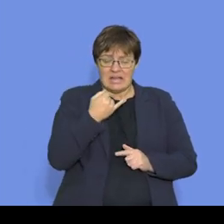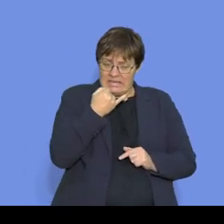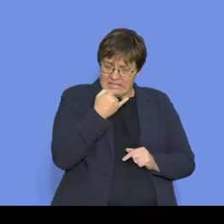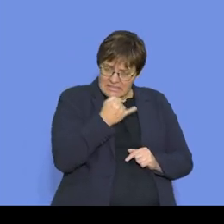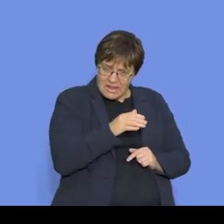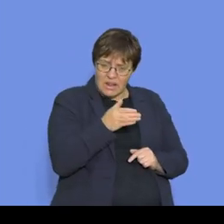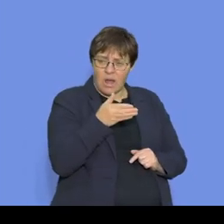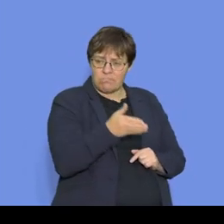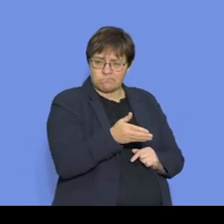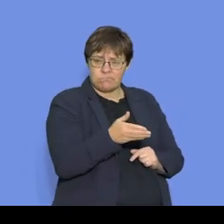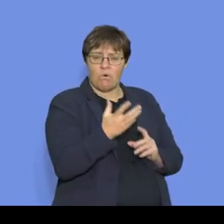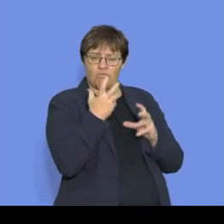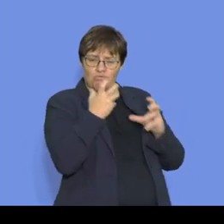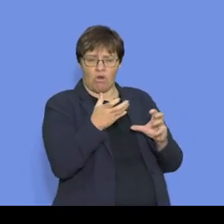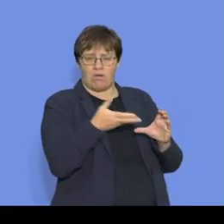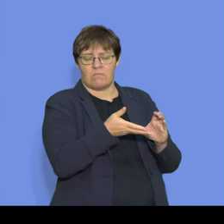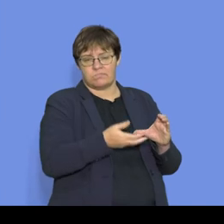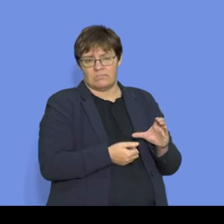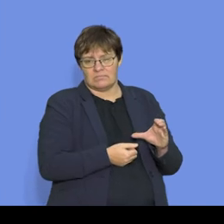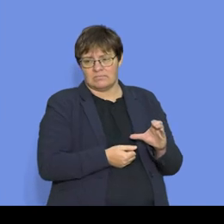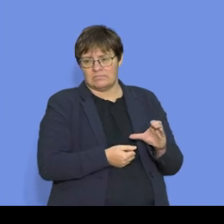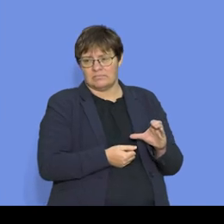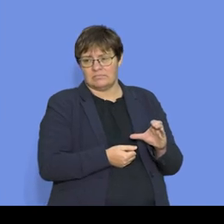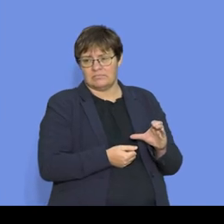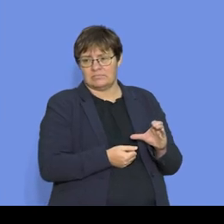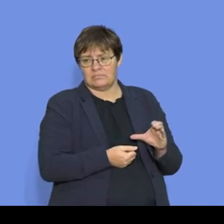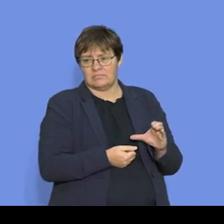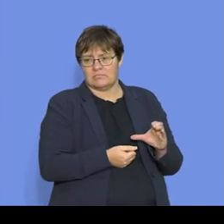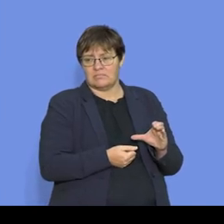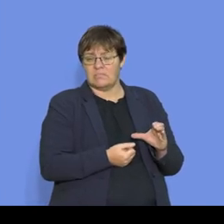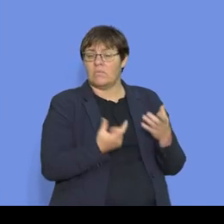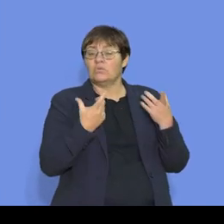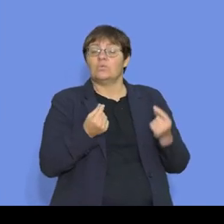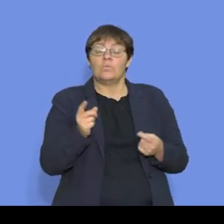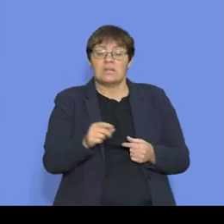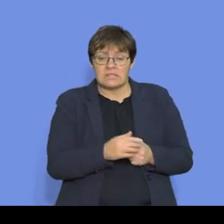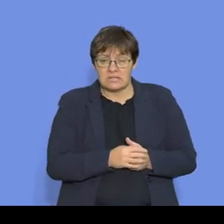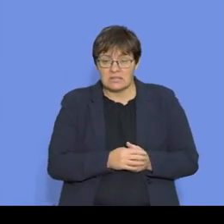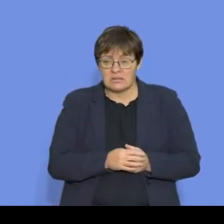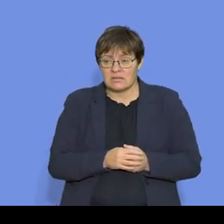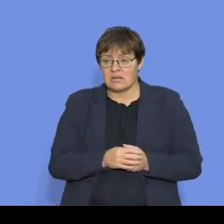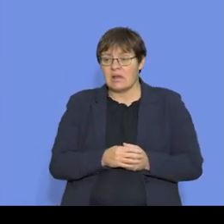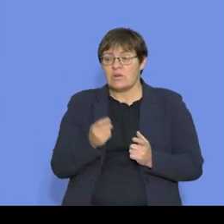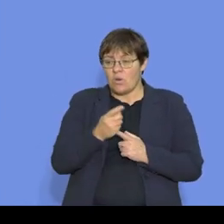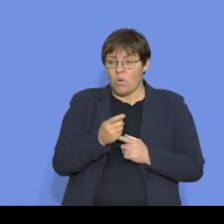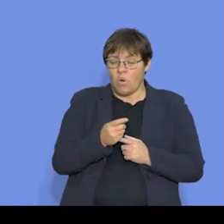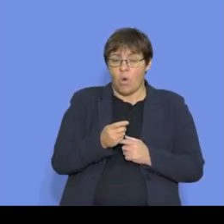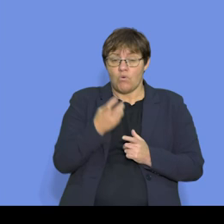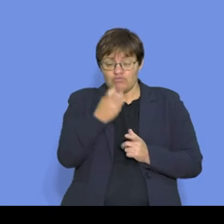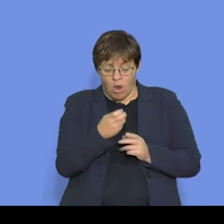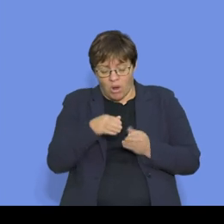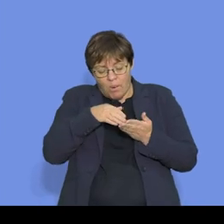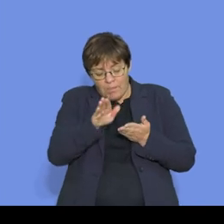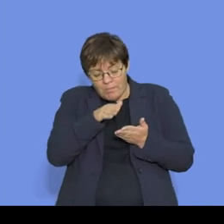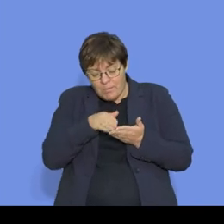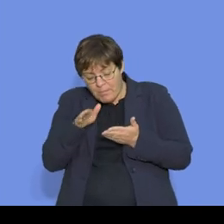skull still in the rock. But what they've done now is they have